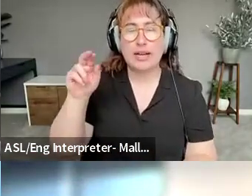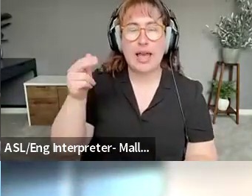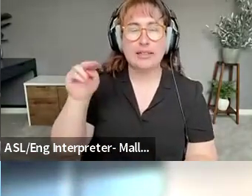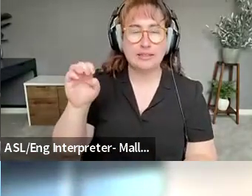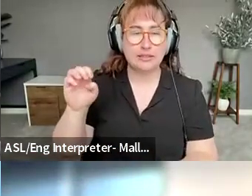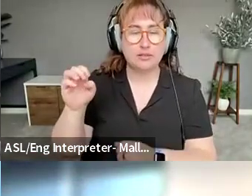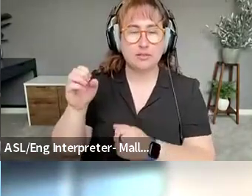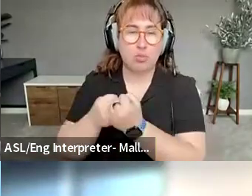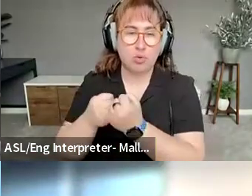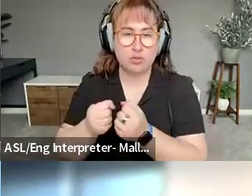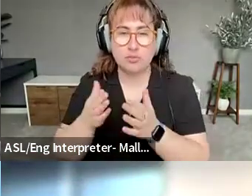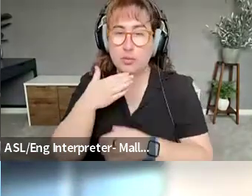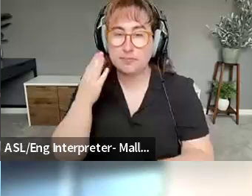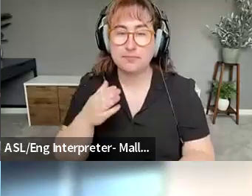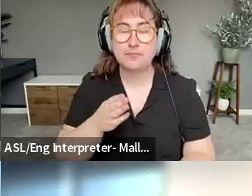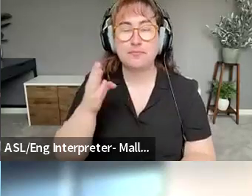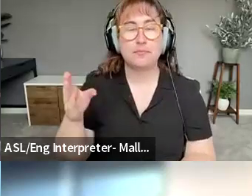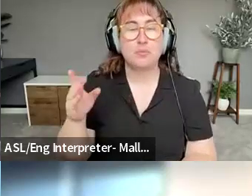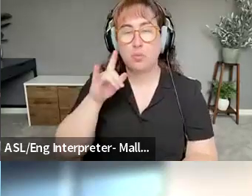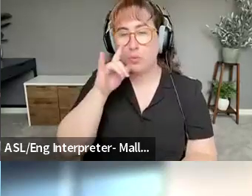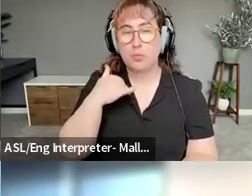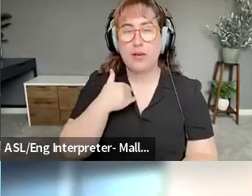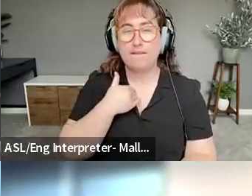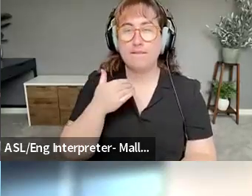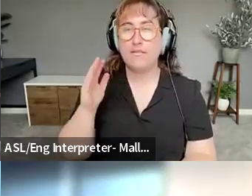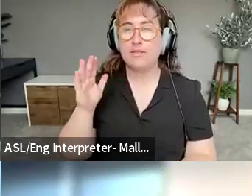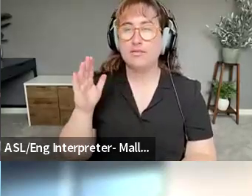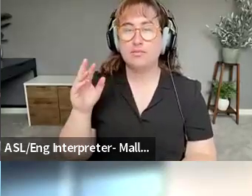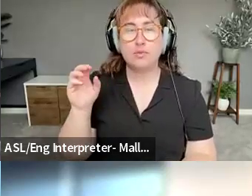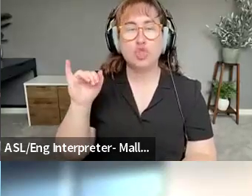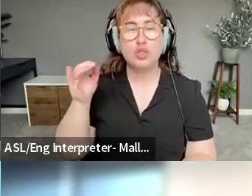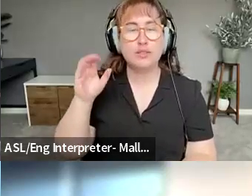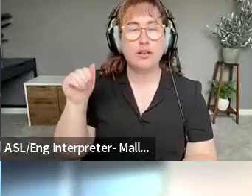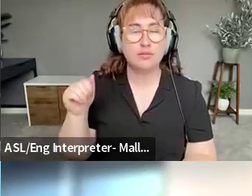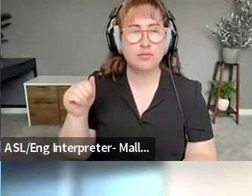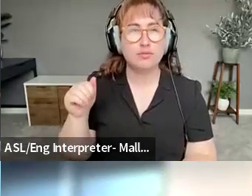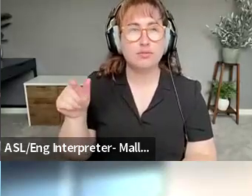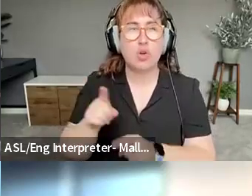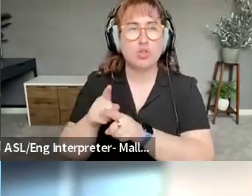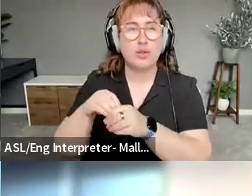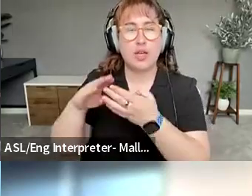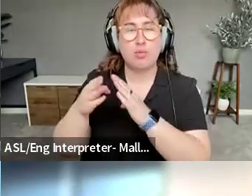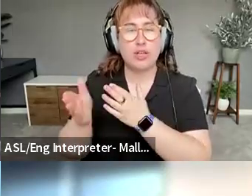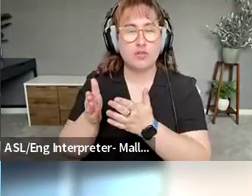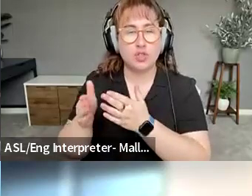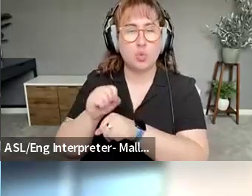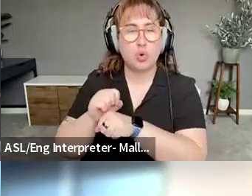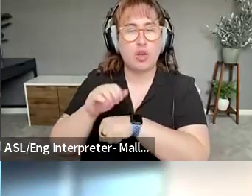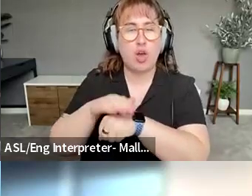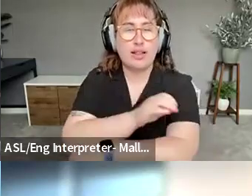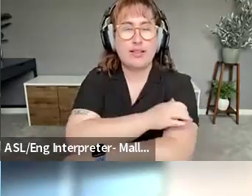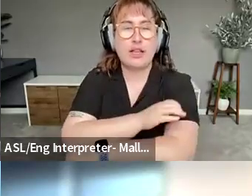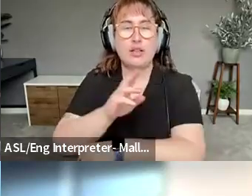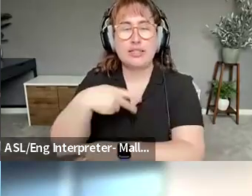supports. Good morning, Dana. And it looks like we have Miss Jessica on. Jessica is also in community services working on clinical